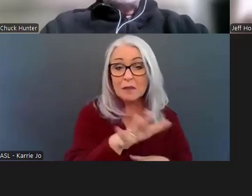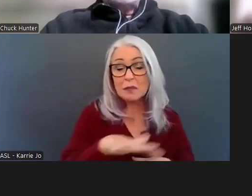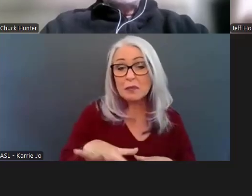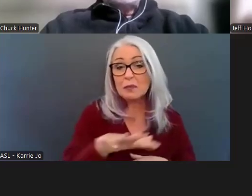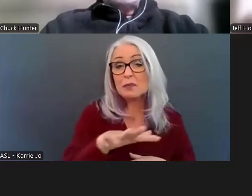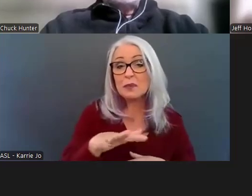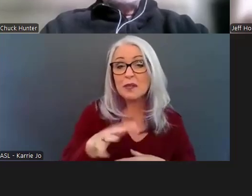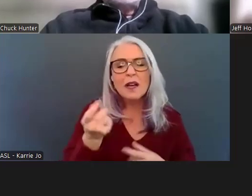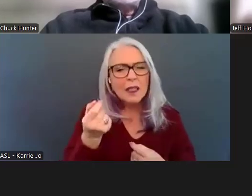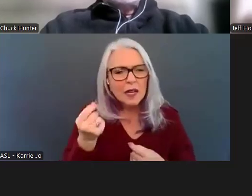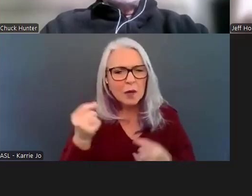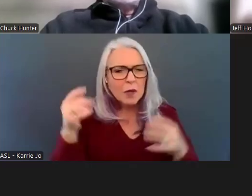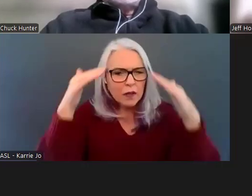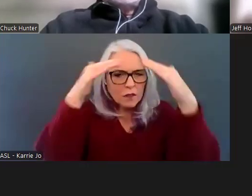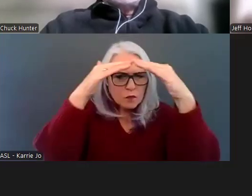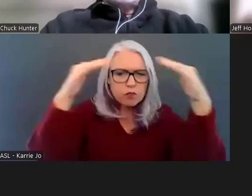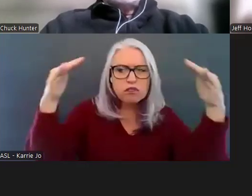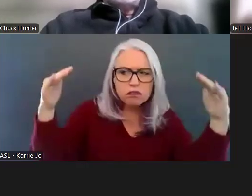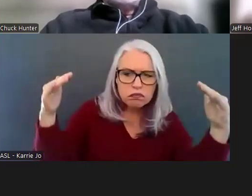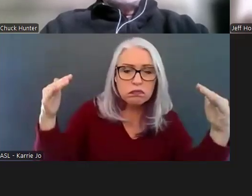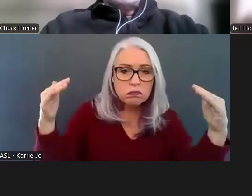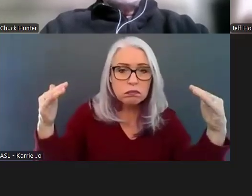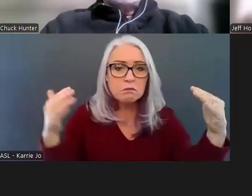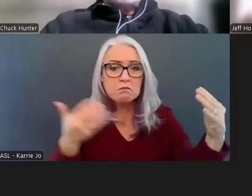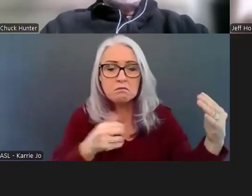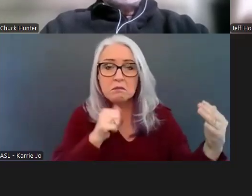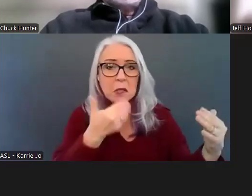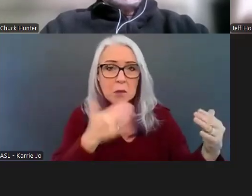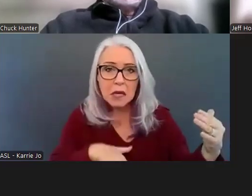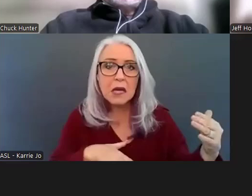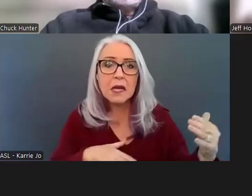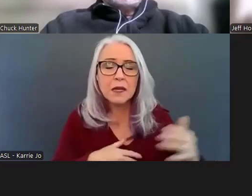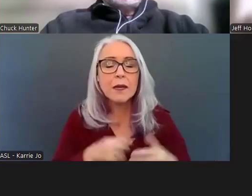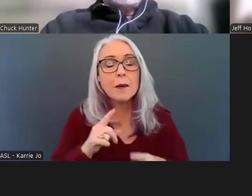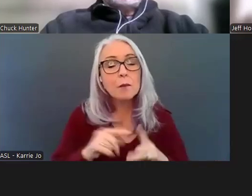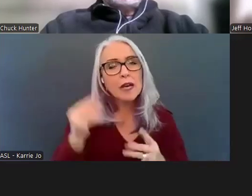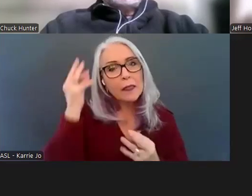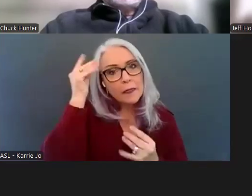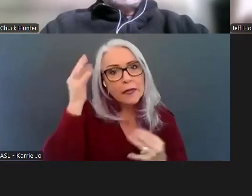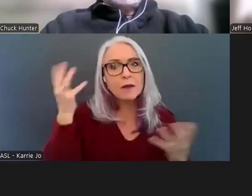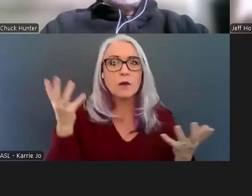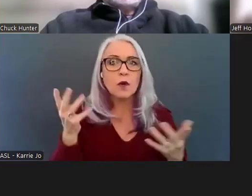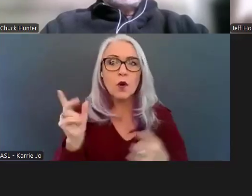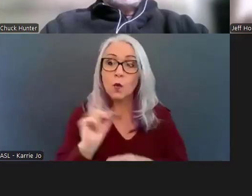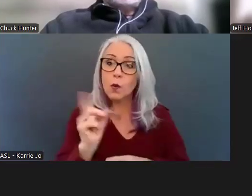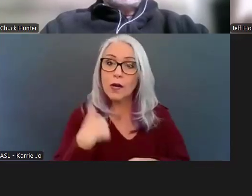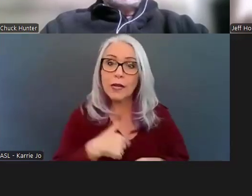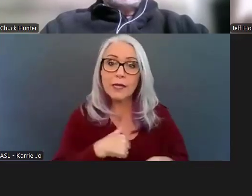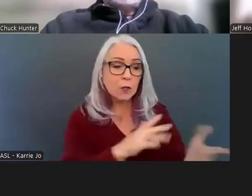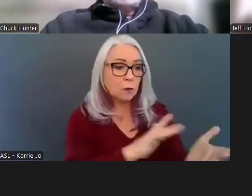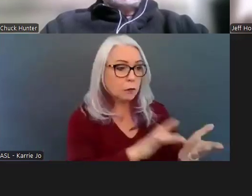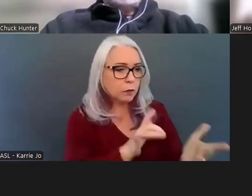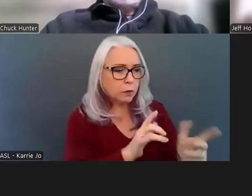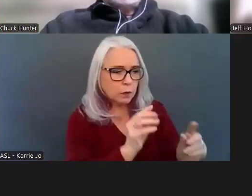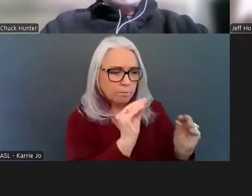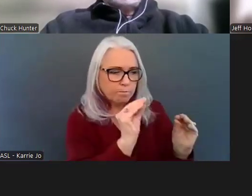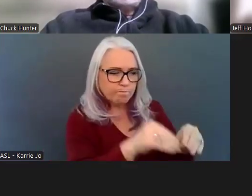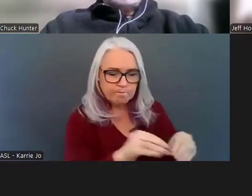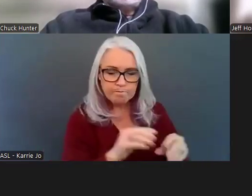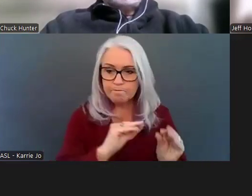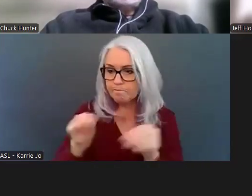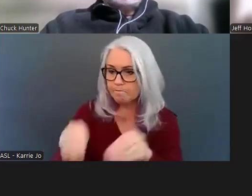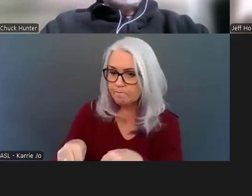not a bad thing initially, and so thinking through where you can take advantage of positive relationships. But in terms of